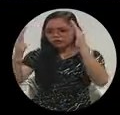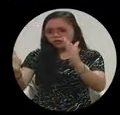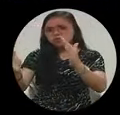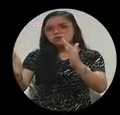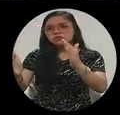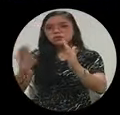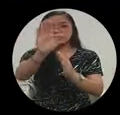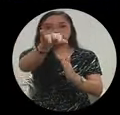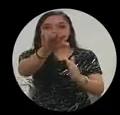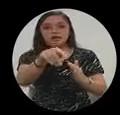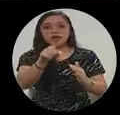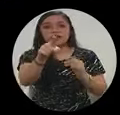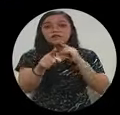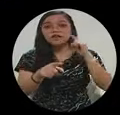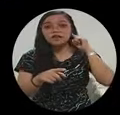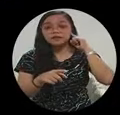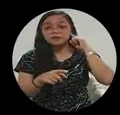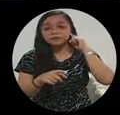Focus your mind. If you are